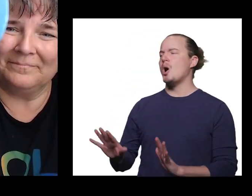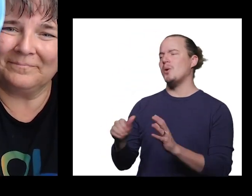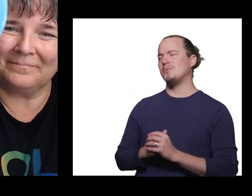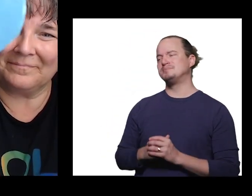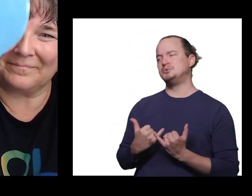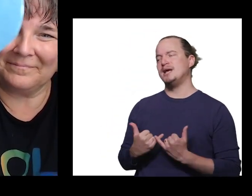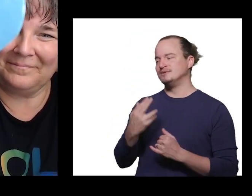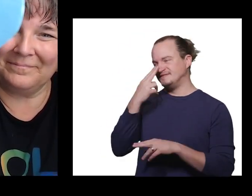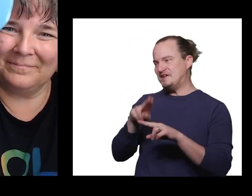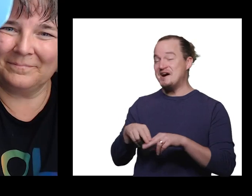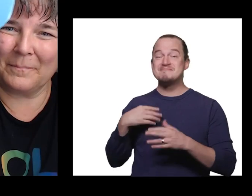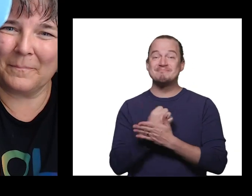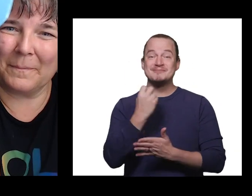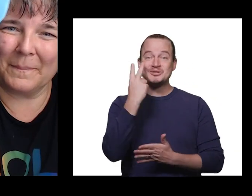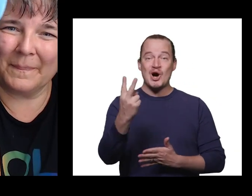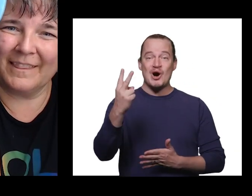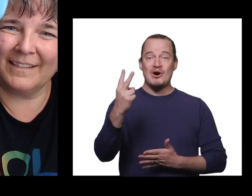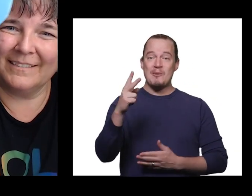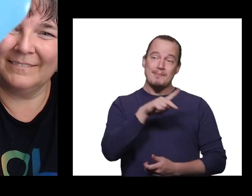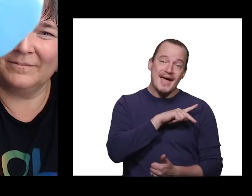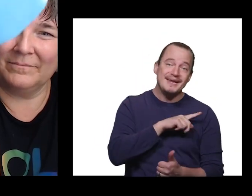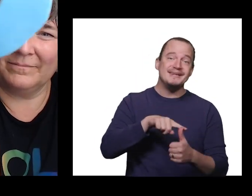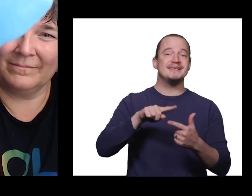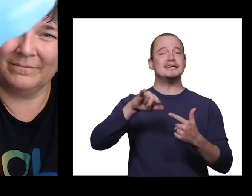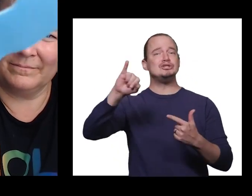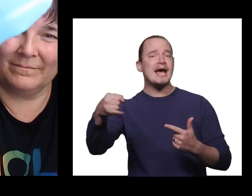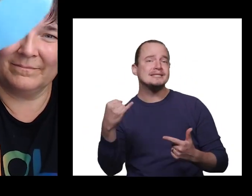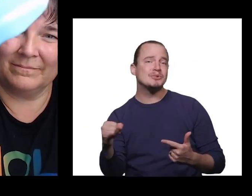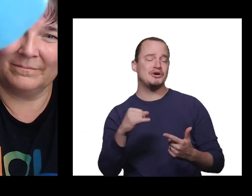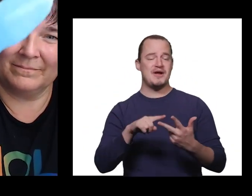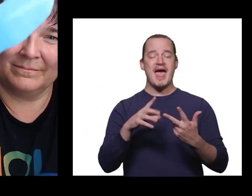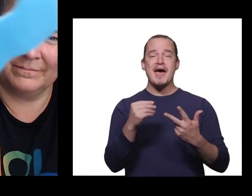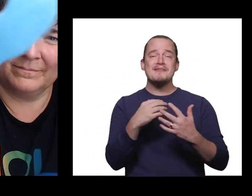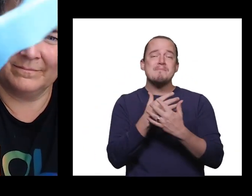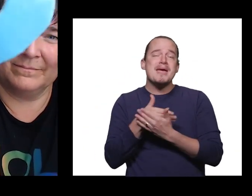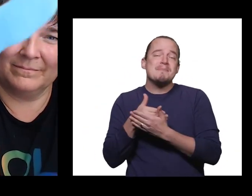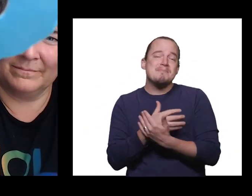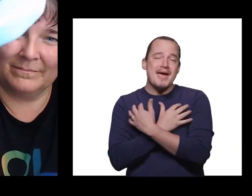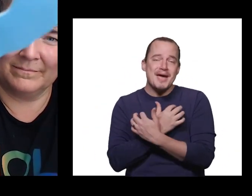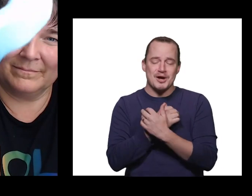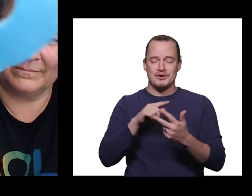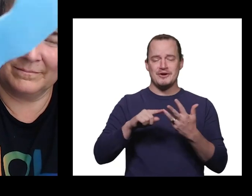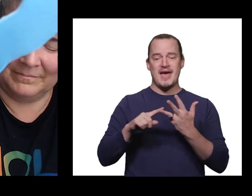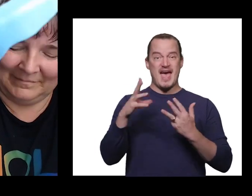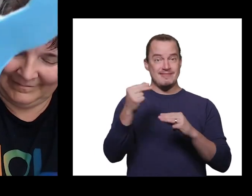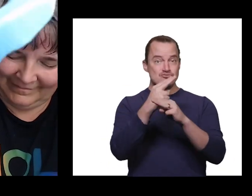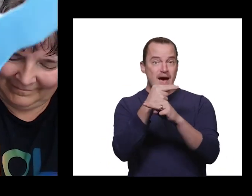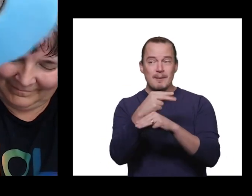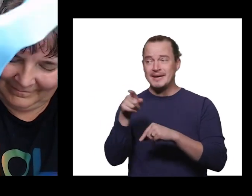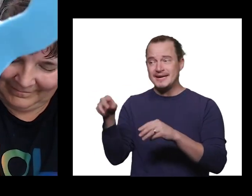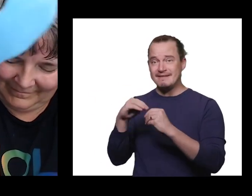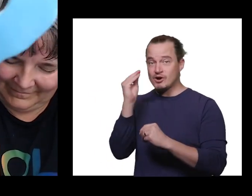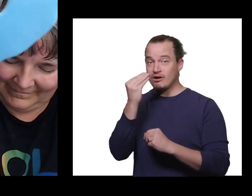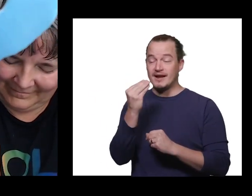Oh, today was so much fun. I got to see Penny, of course, and Jasper the squirrel, and Bernie the bear cub, and a